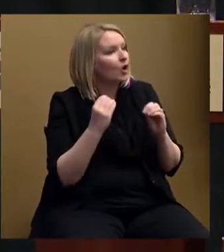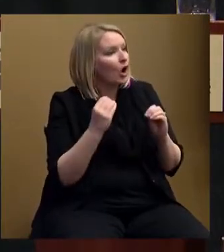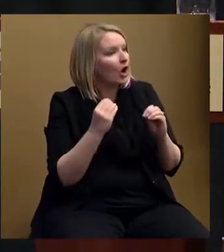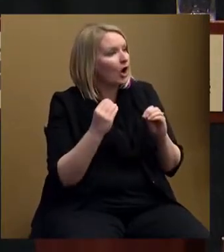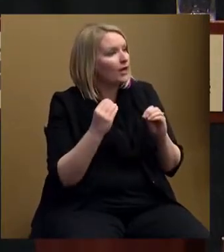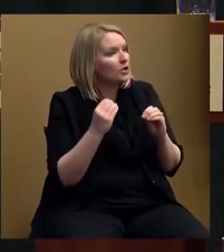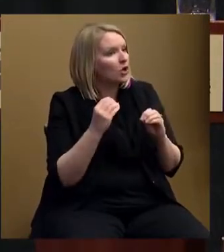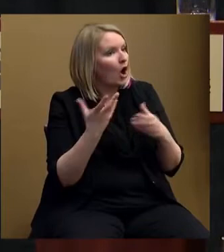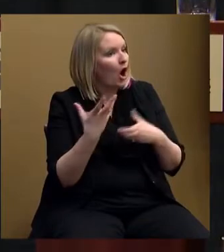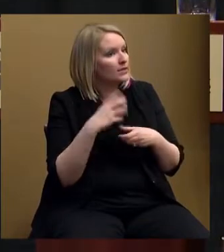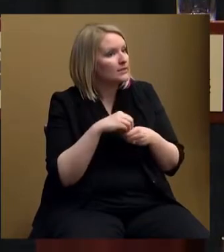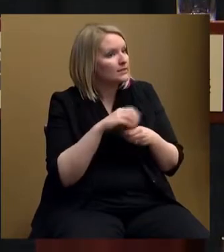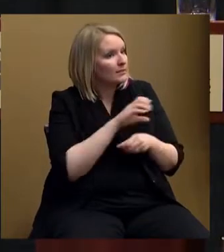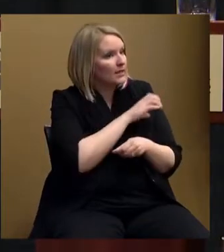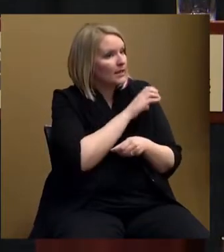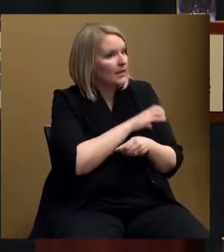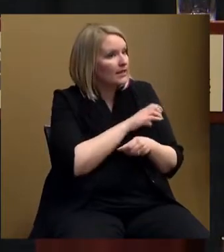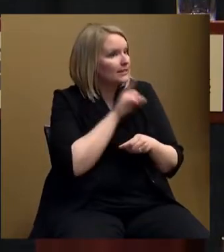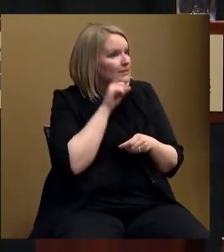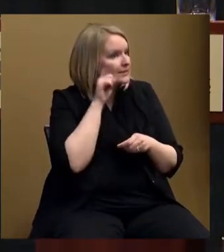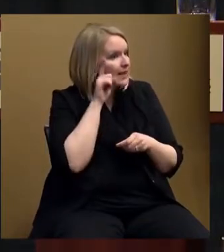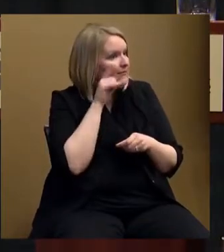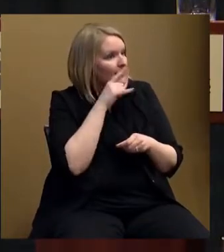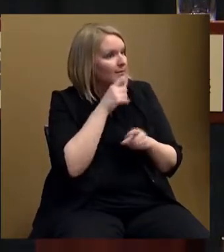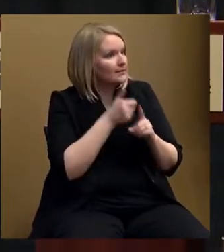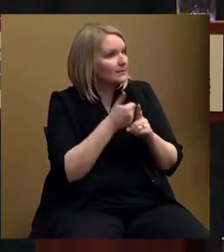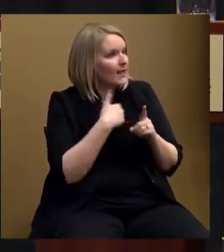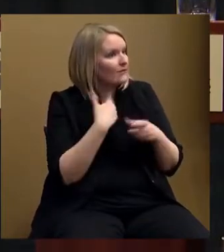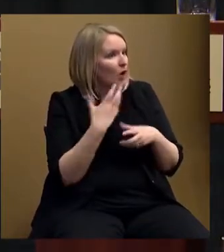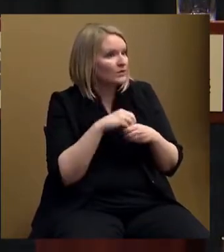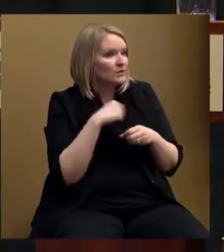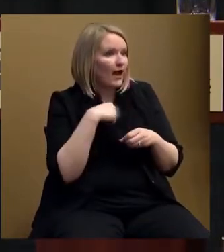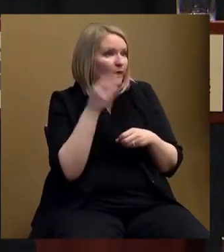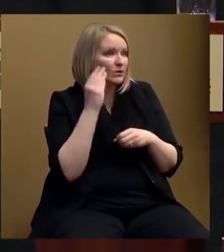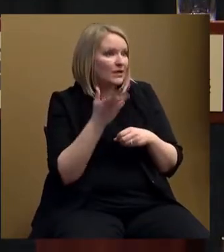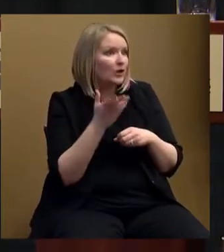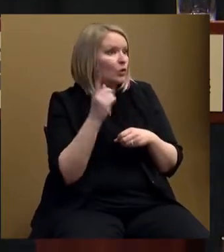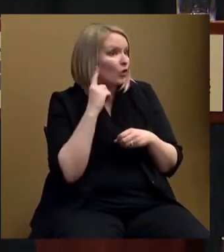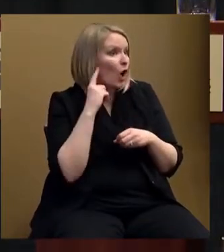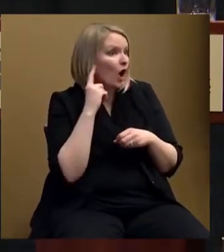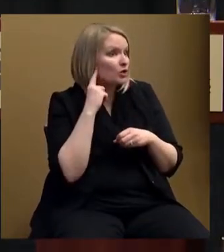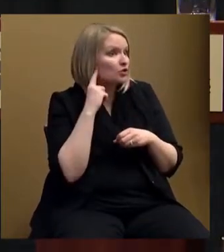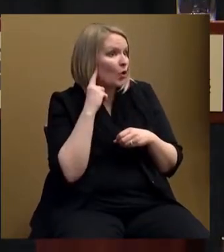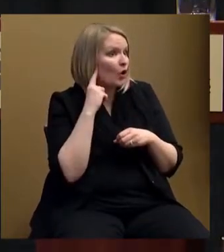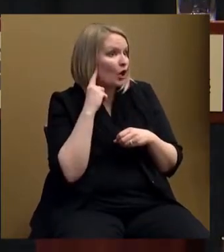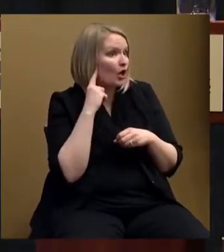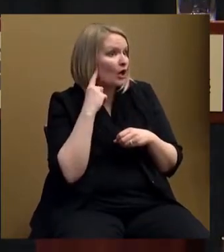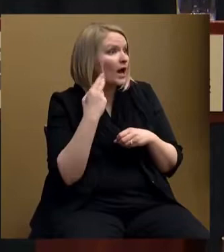the autism clinic with deaf kids with autism, and I can tell you the auditory